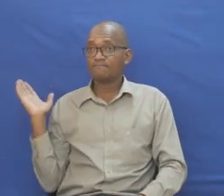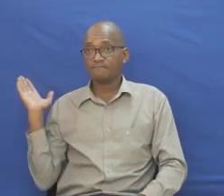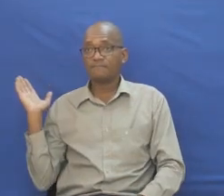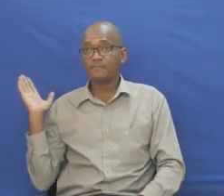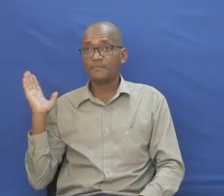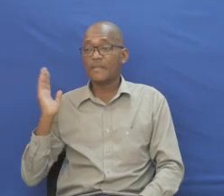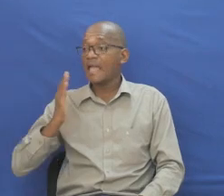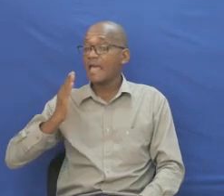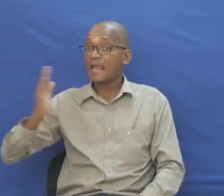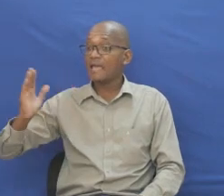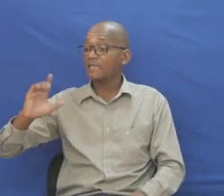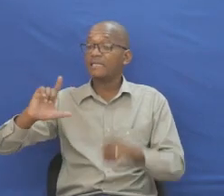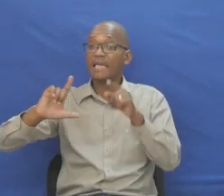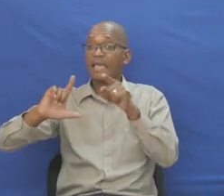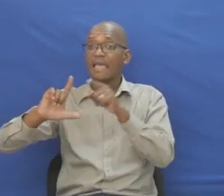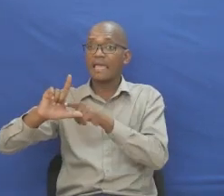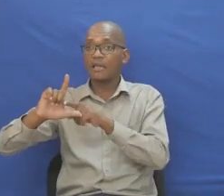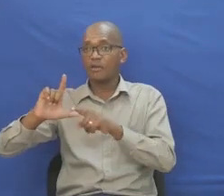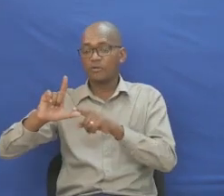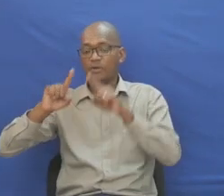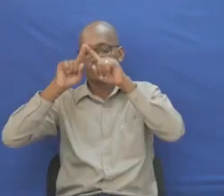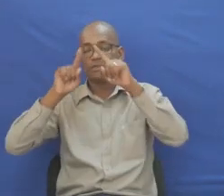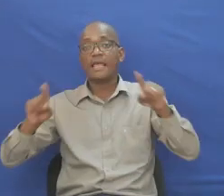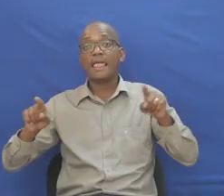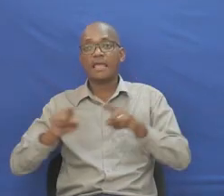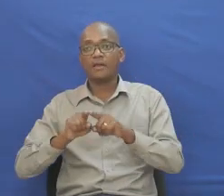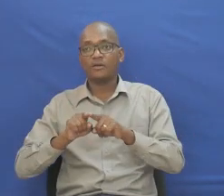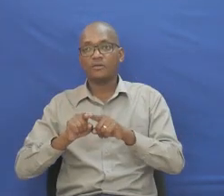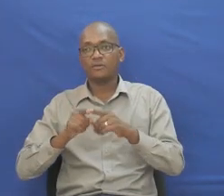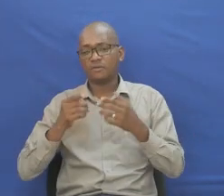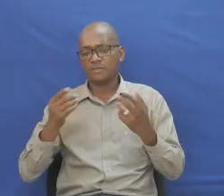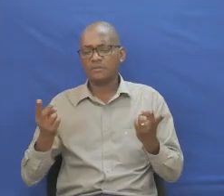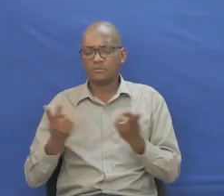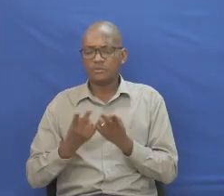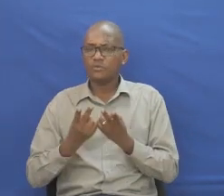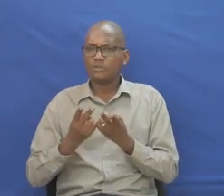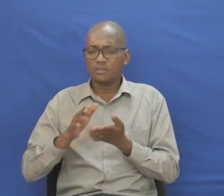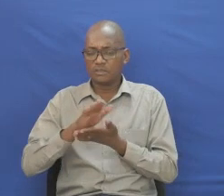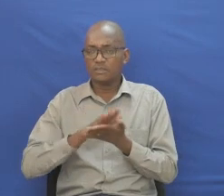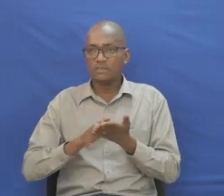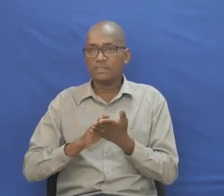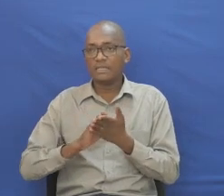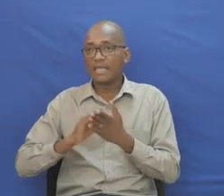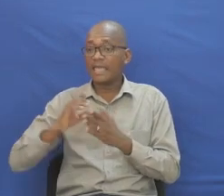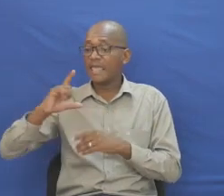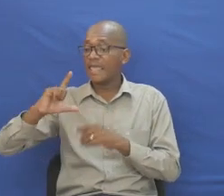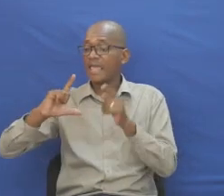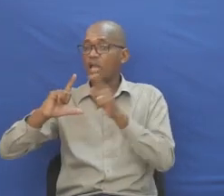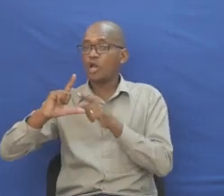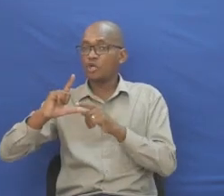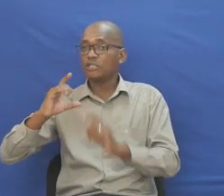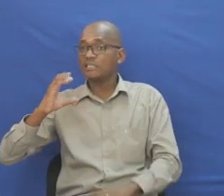we have 90, in order to find the relationship which exists between the angle C, the opposite